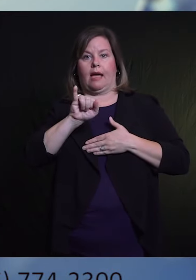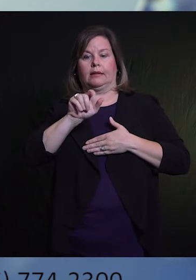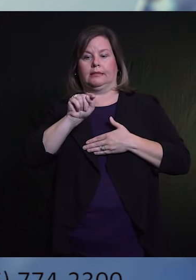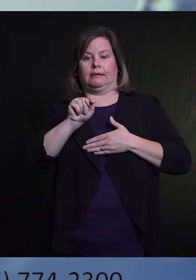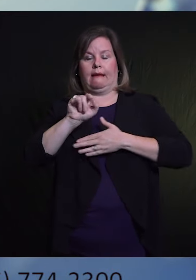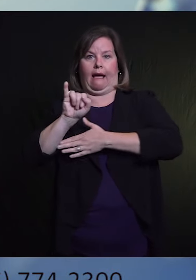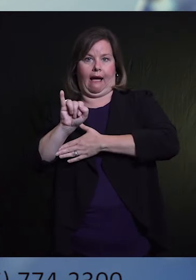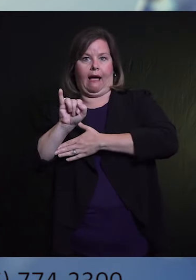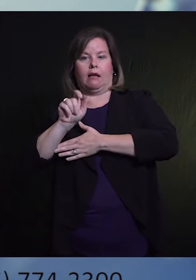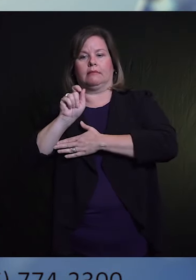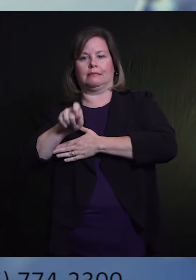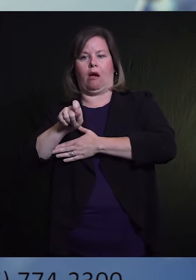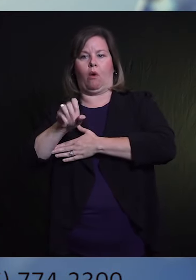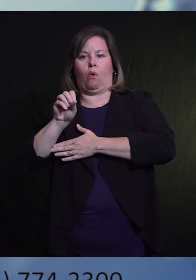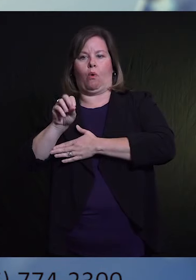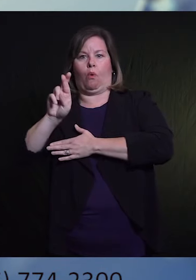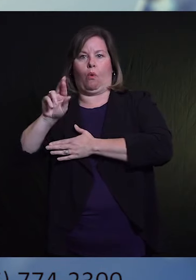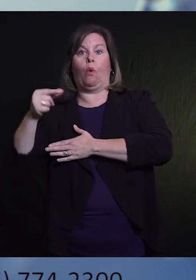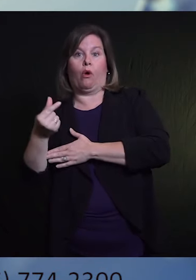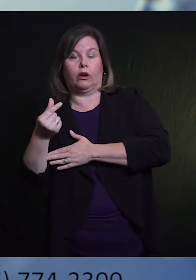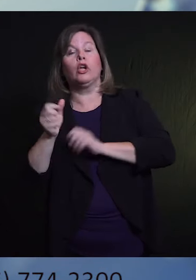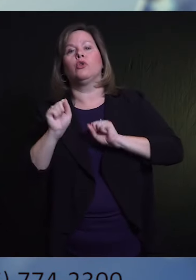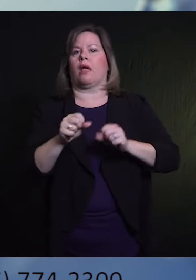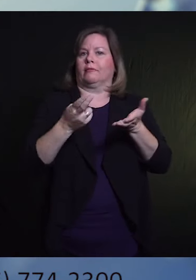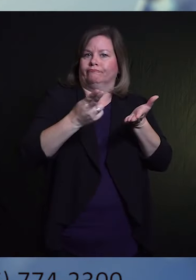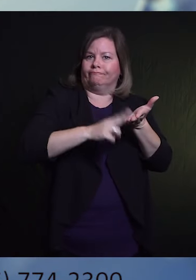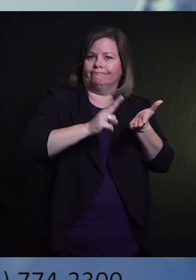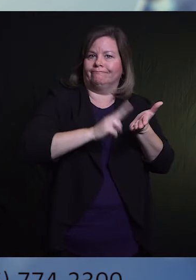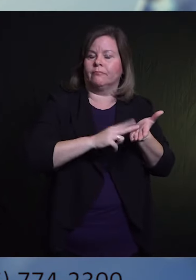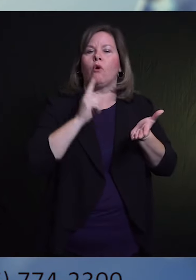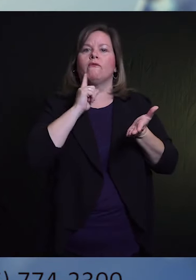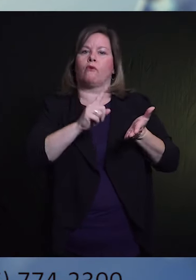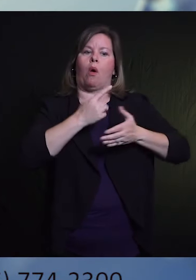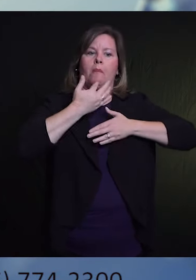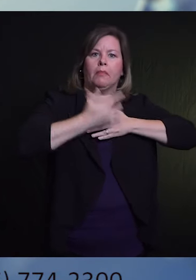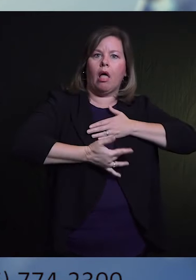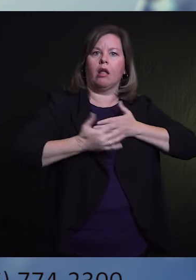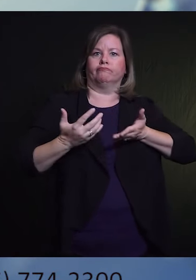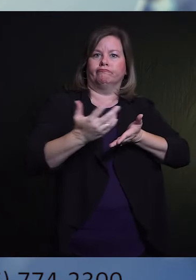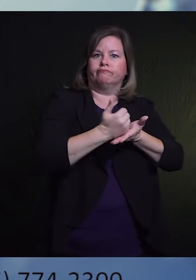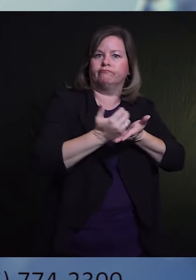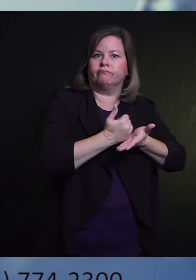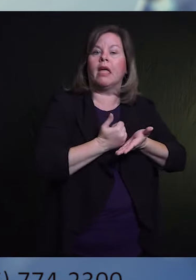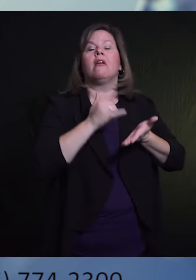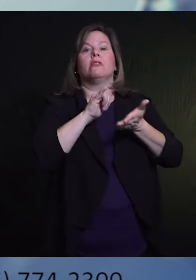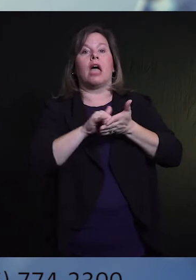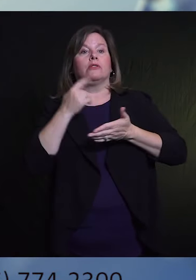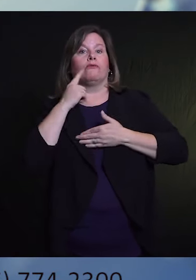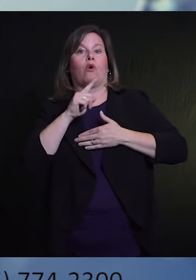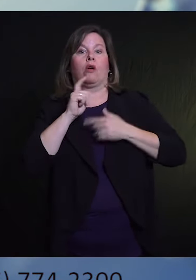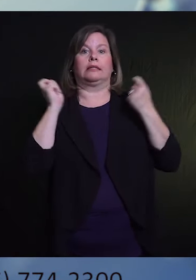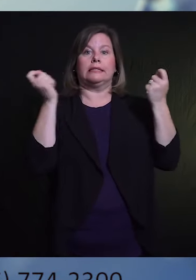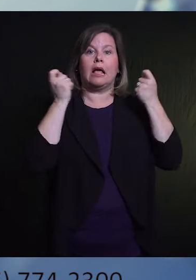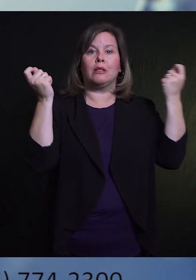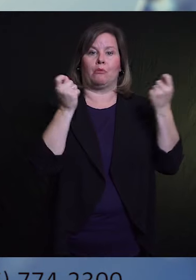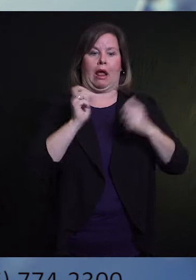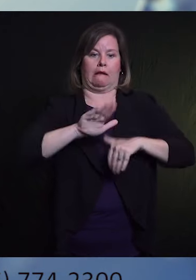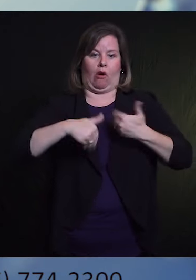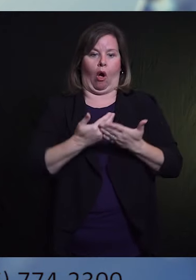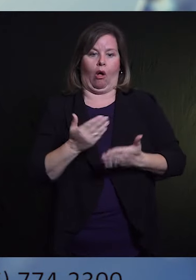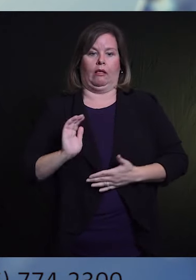VIVERSITI.org. Register. This particular blood drive is meant to celebrate all of the public health, community